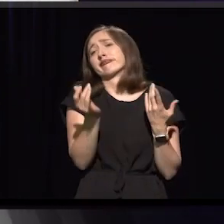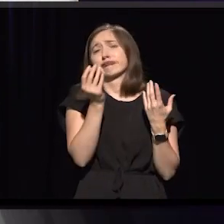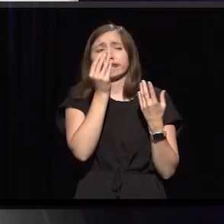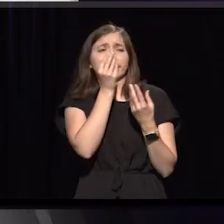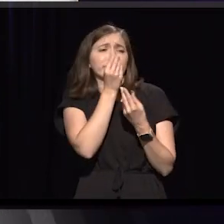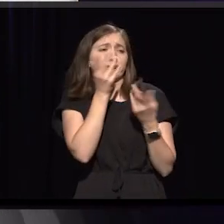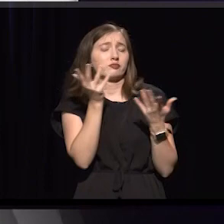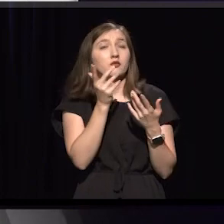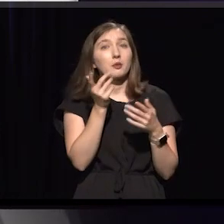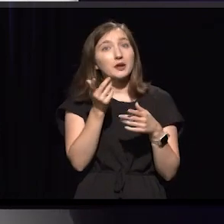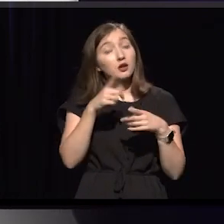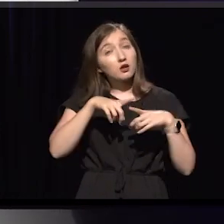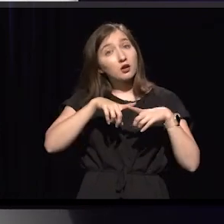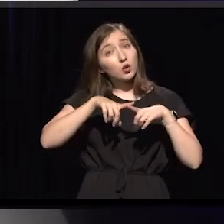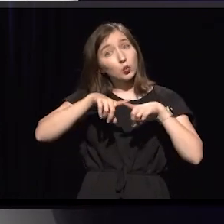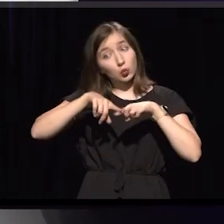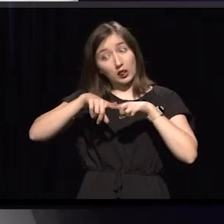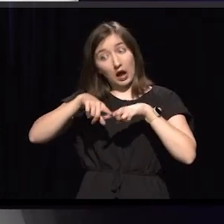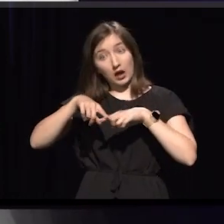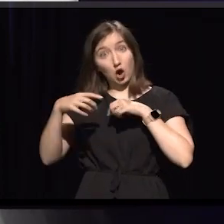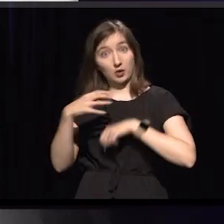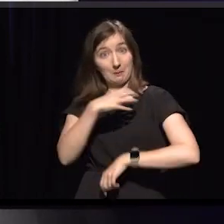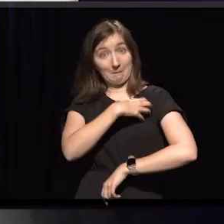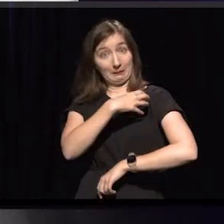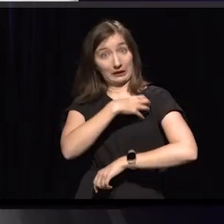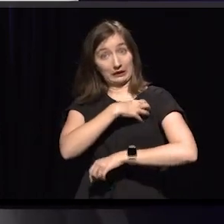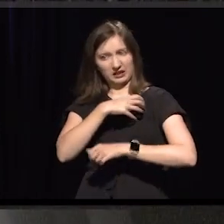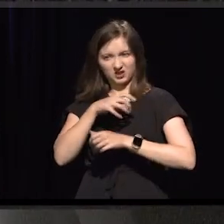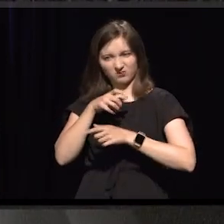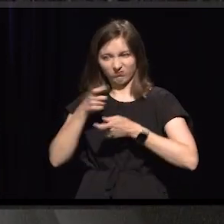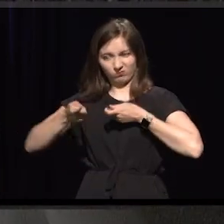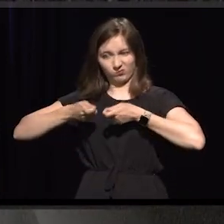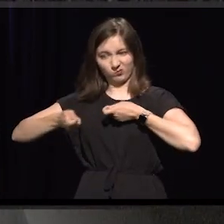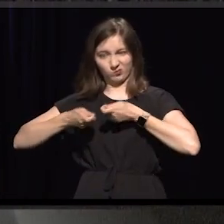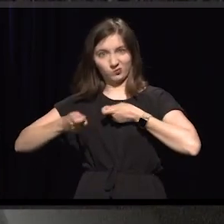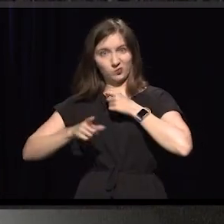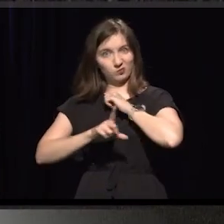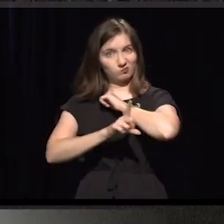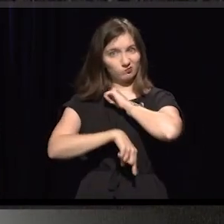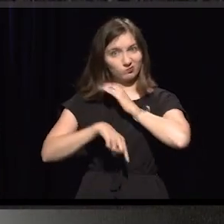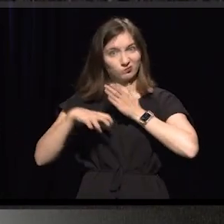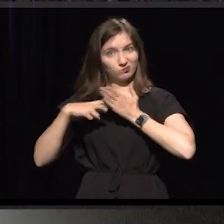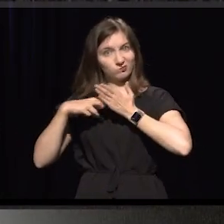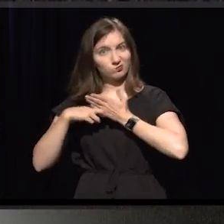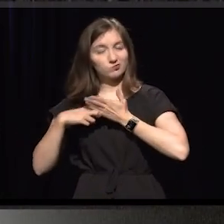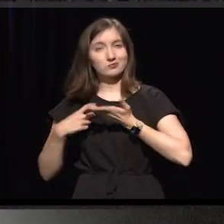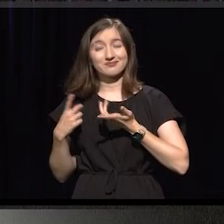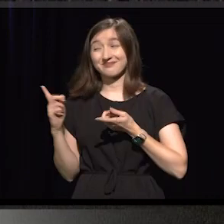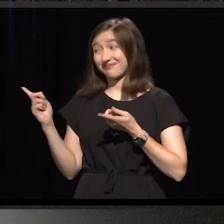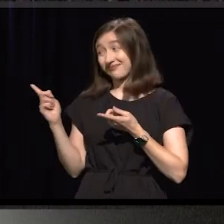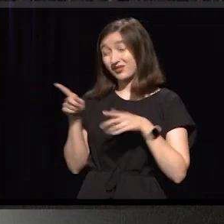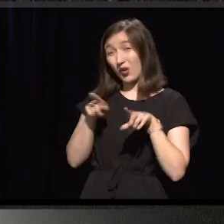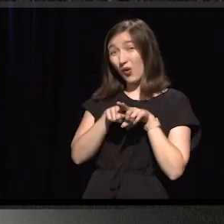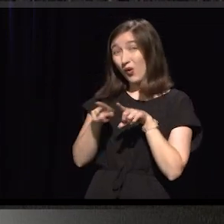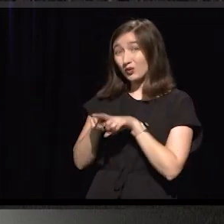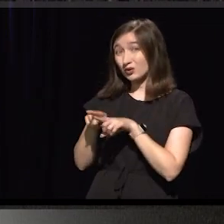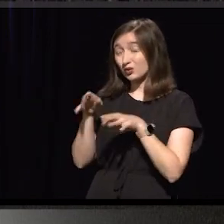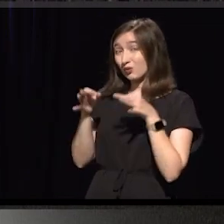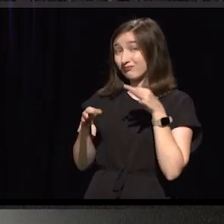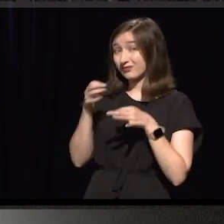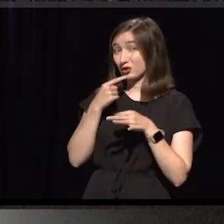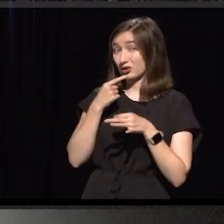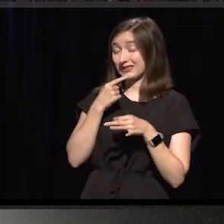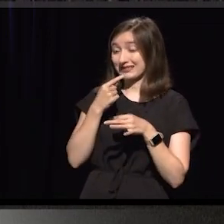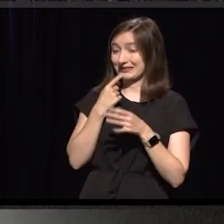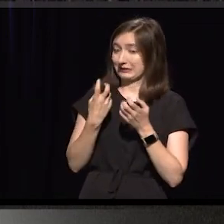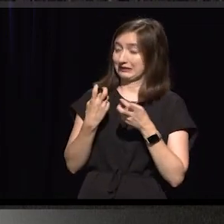and punitive measures to win this pandemic. Two different fines are difficult. The one easier to enforce is the one